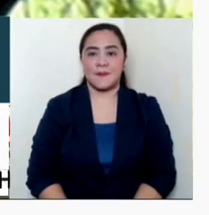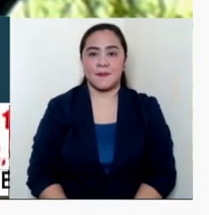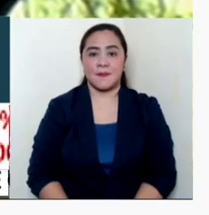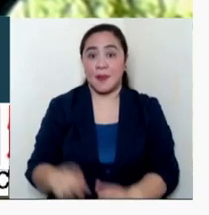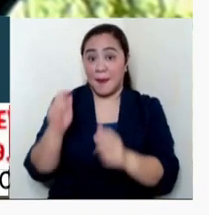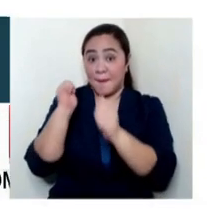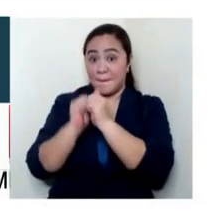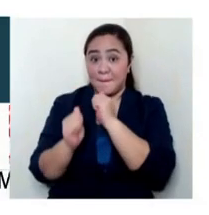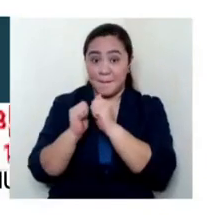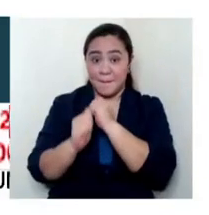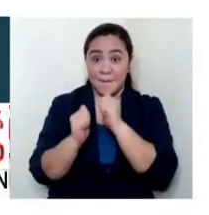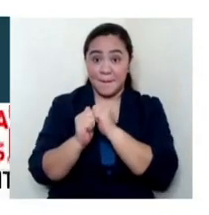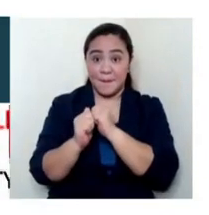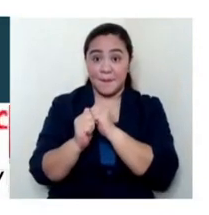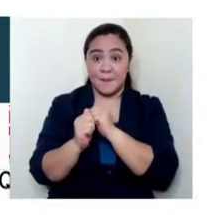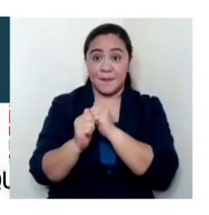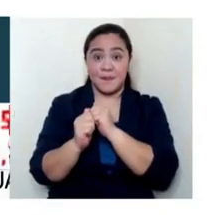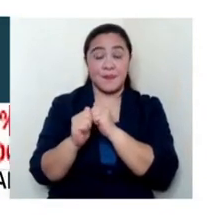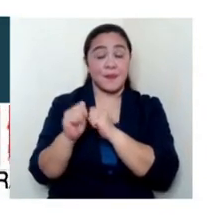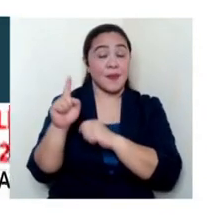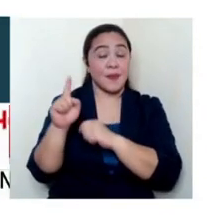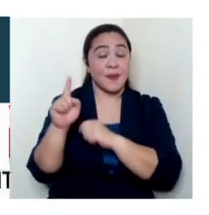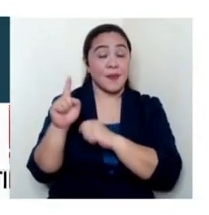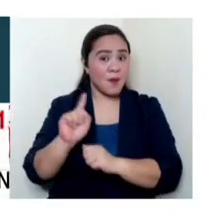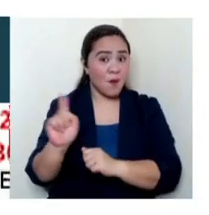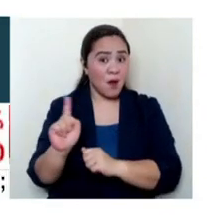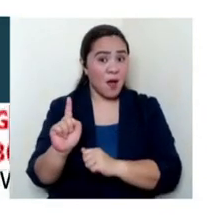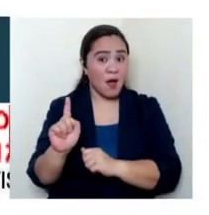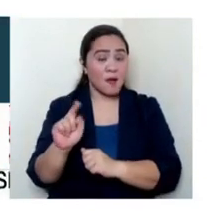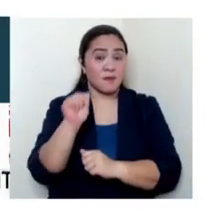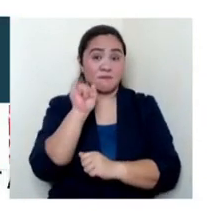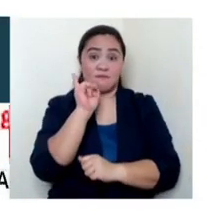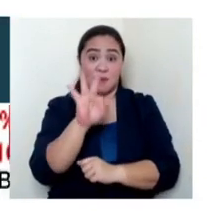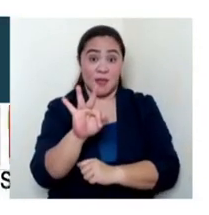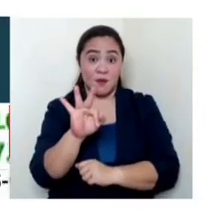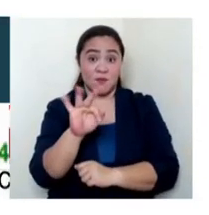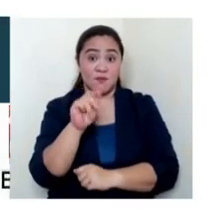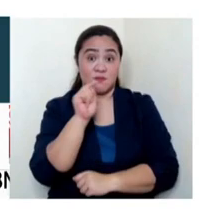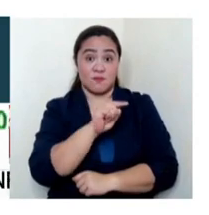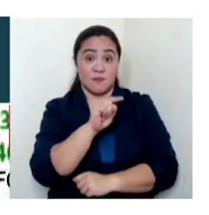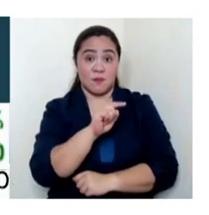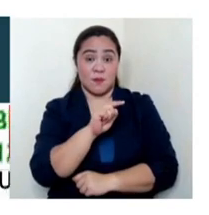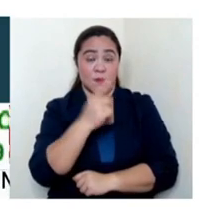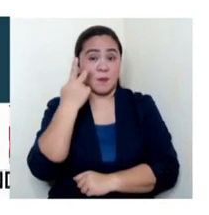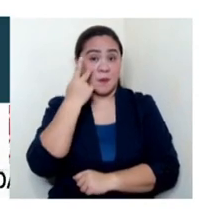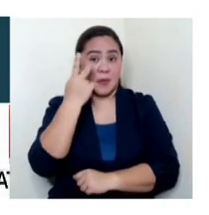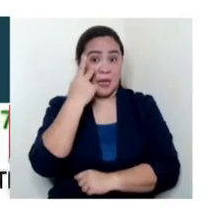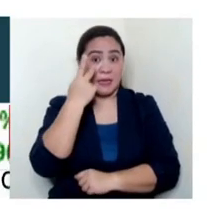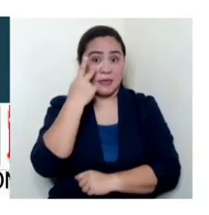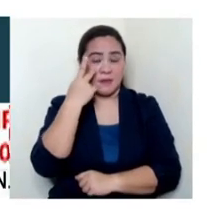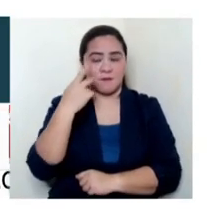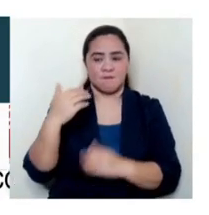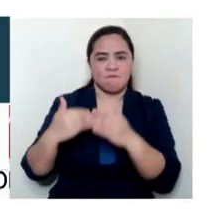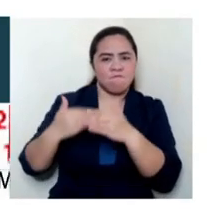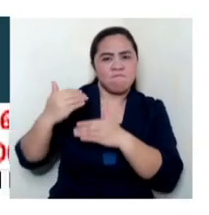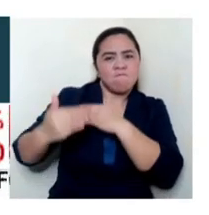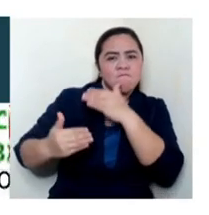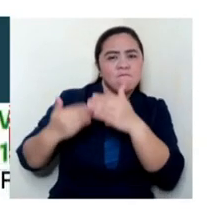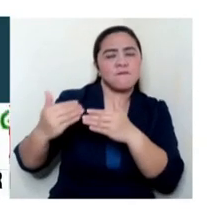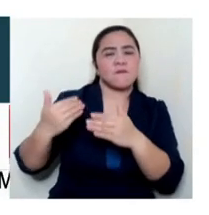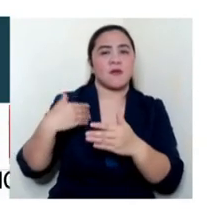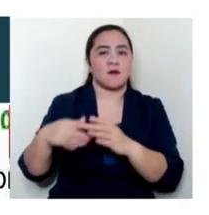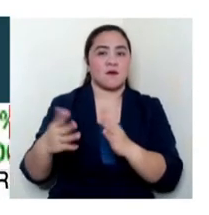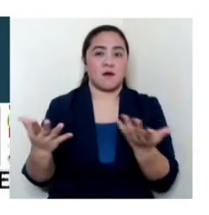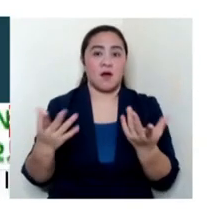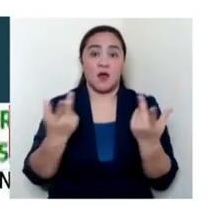ba, Governor, nangangahulugan ba that in, you know, as we see things progress, that eventually you